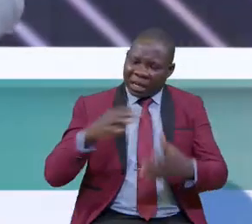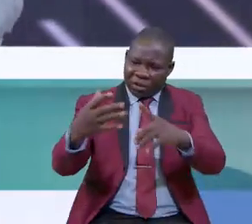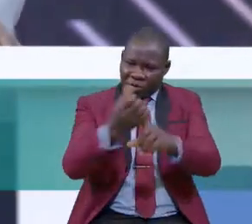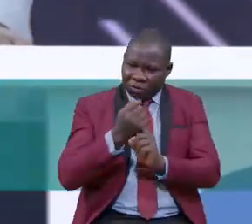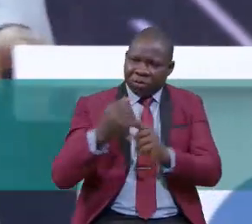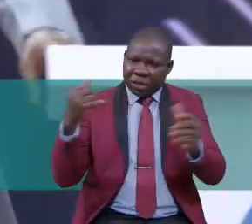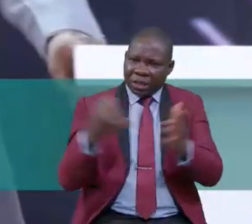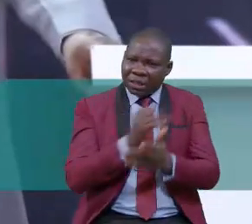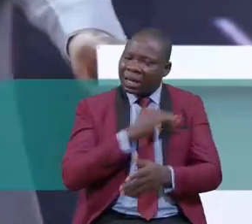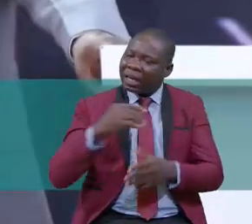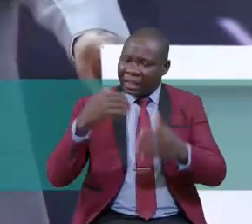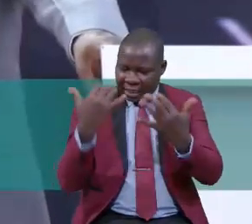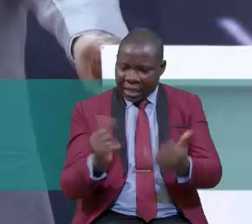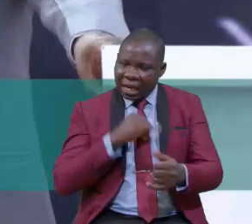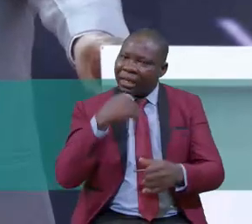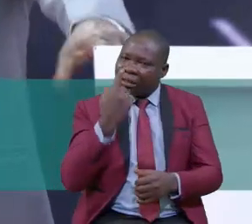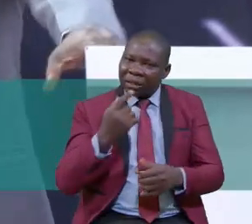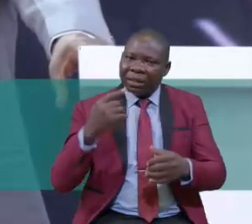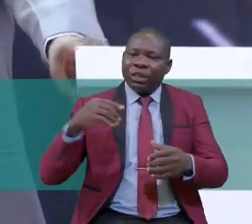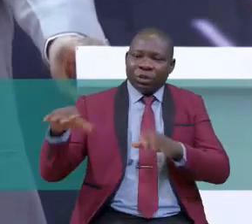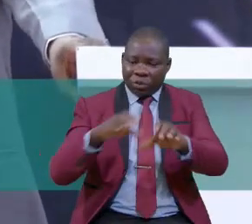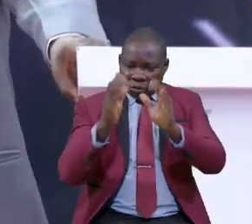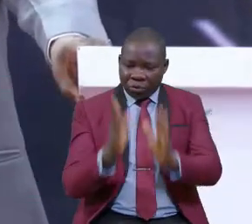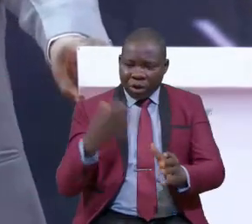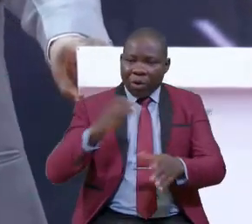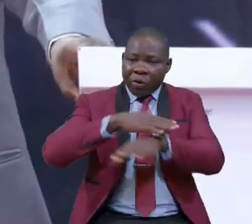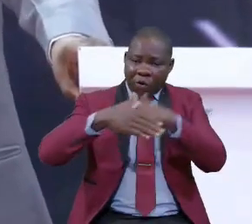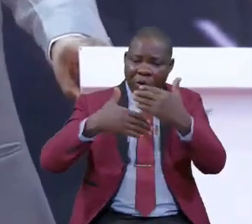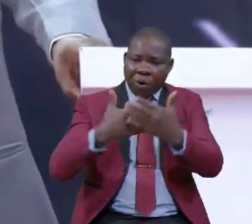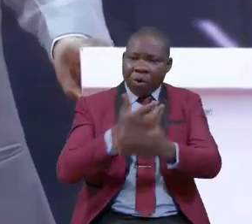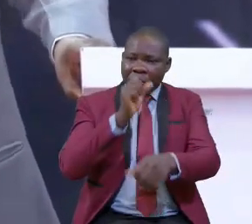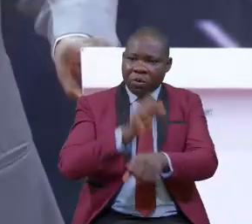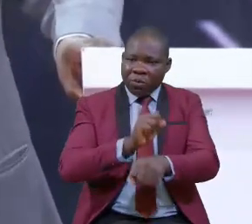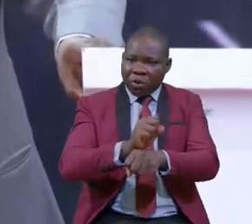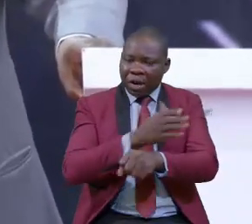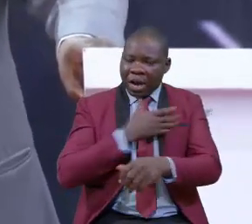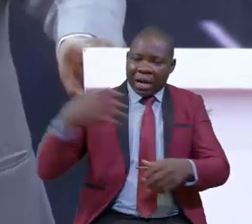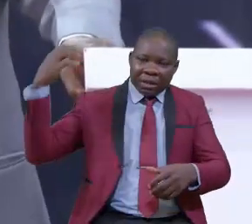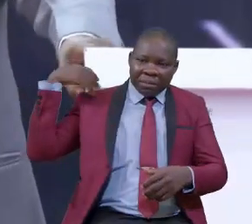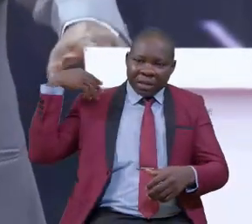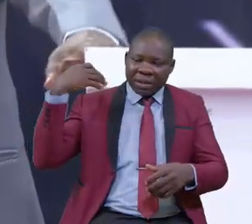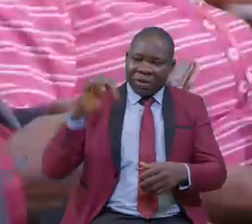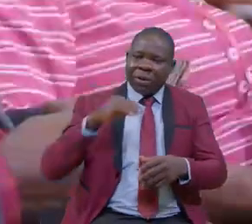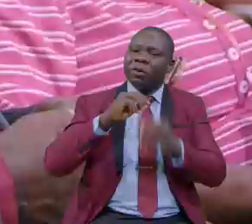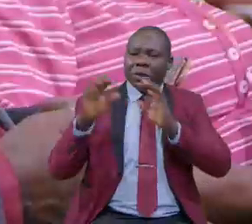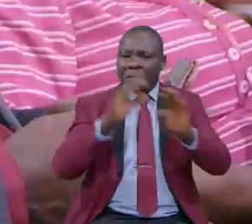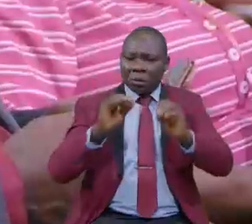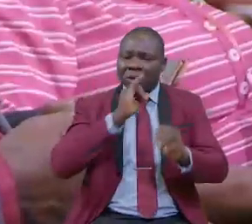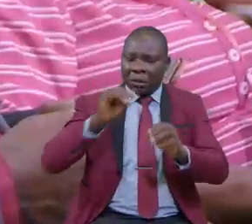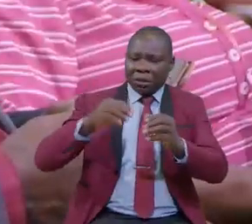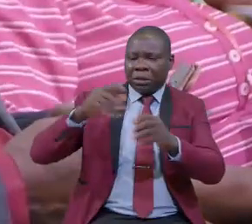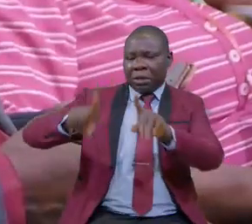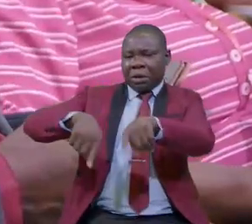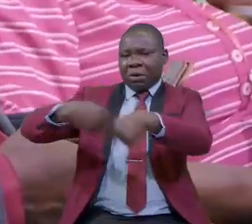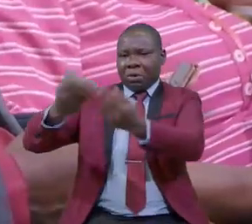is gone. Now, I am the John of all trades and master of everything. What you